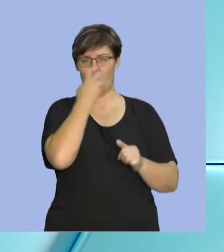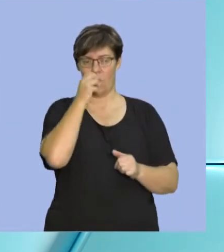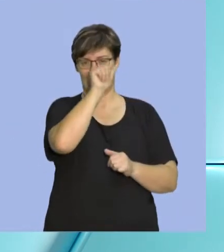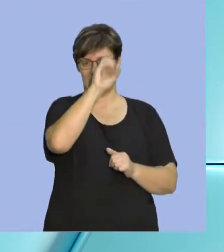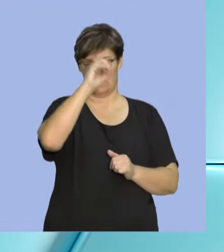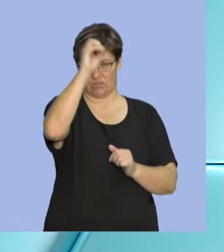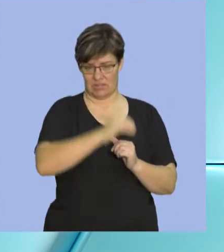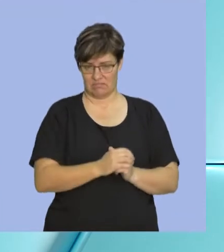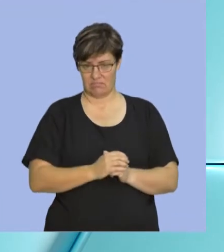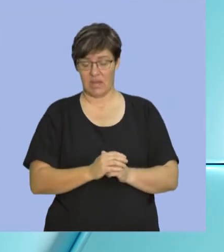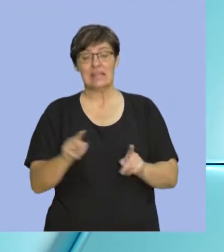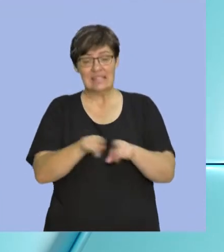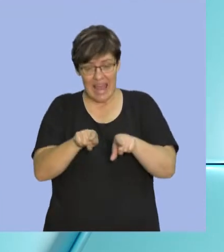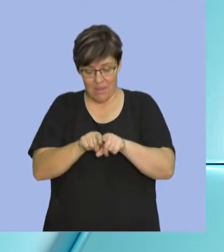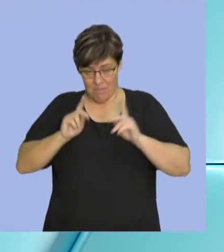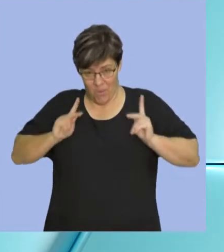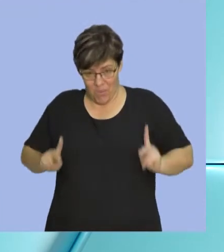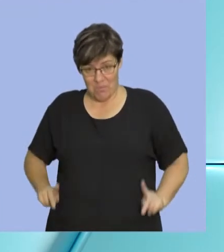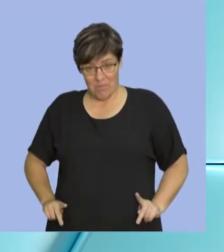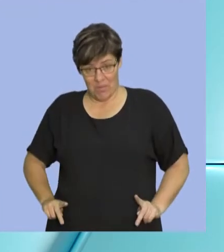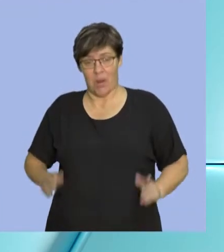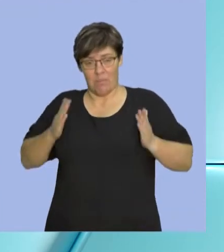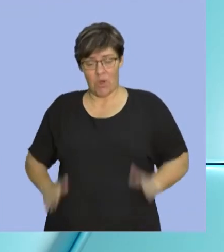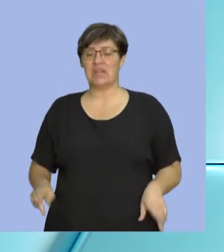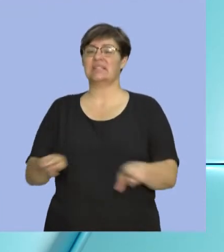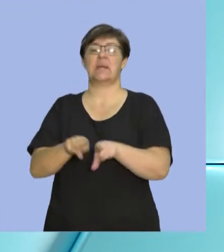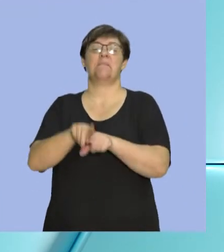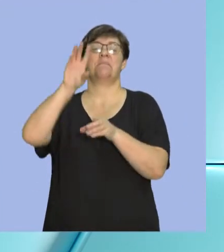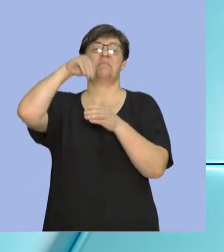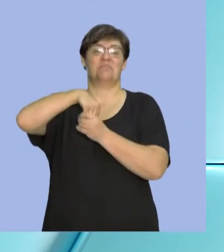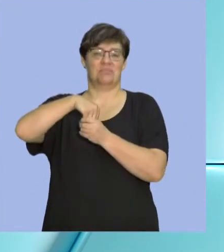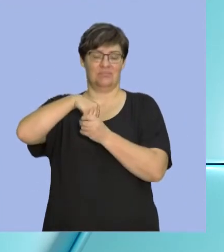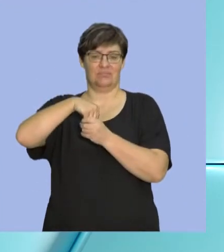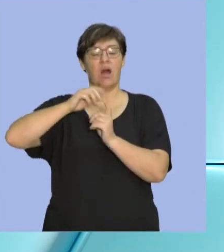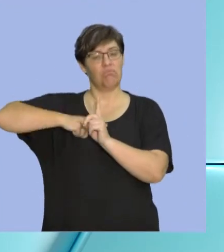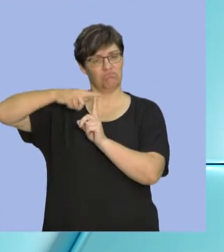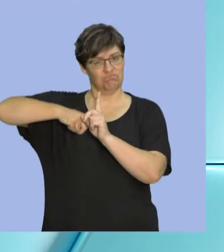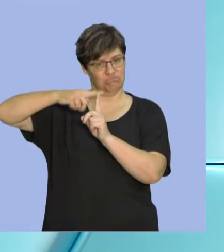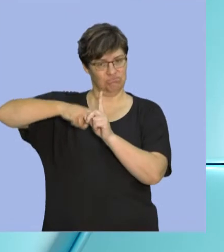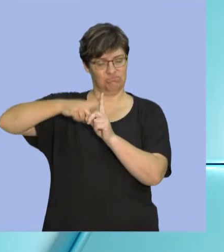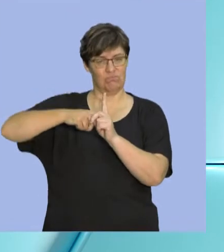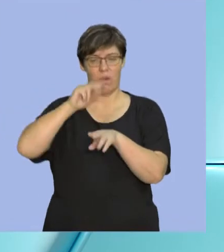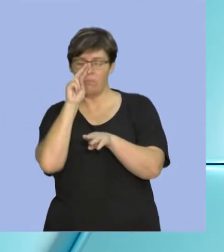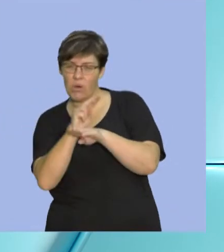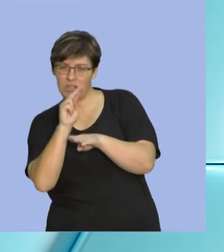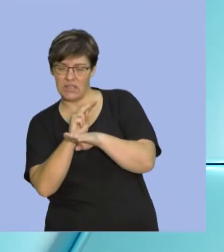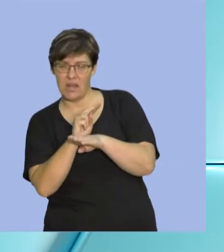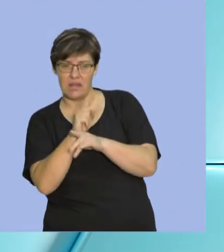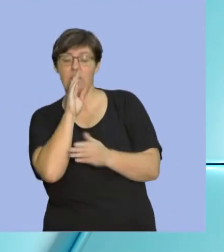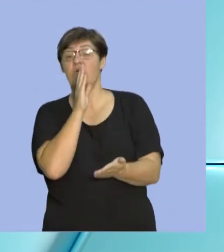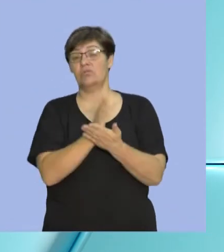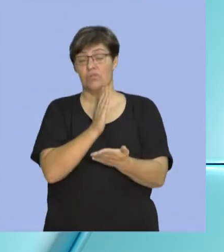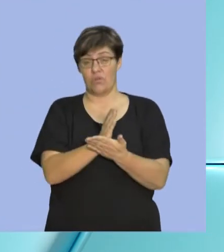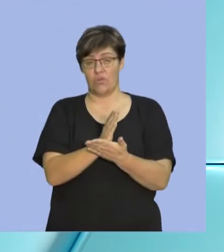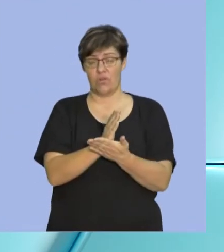Interestingly, the body has similar mechanisms that actually control the temperature, monitors them, and ensures that